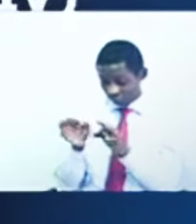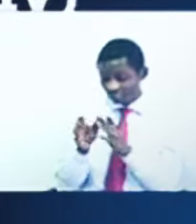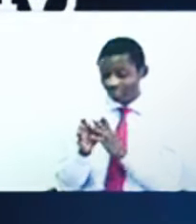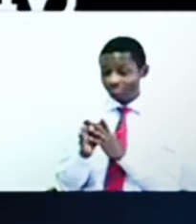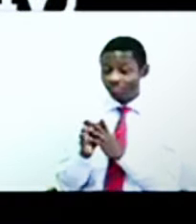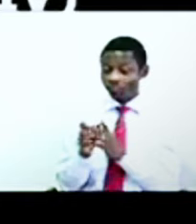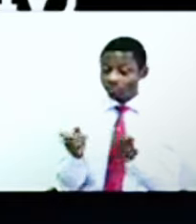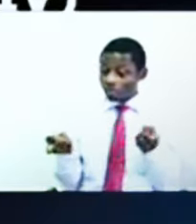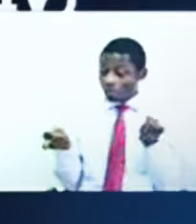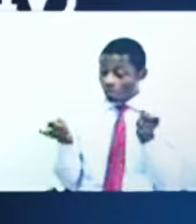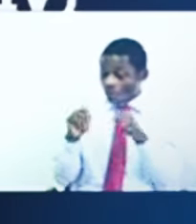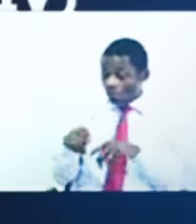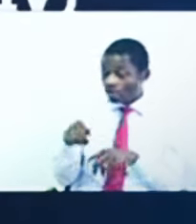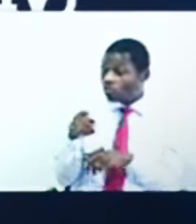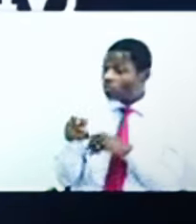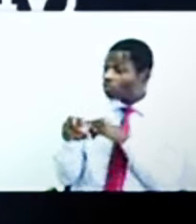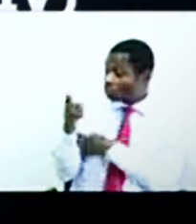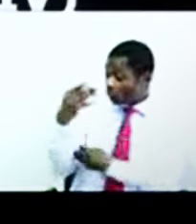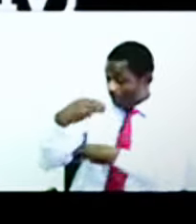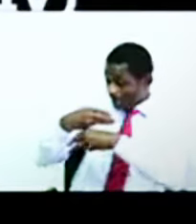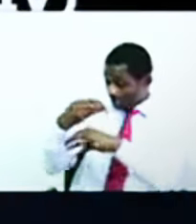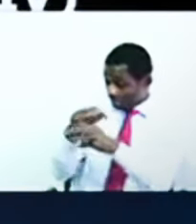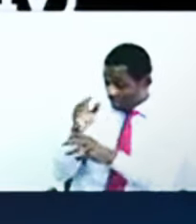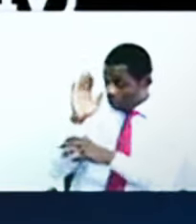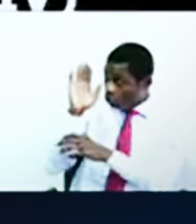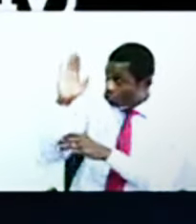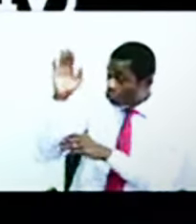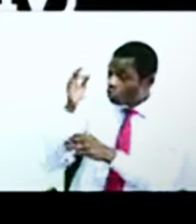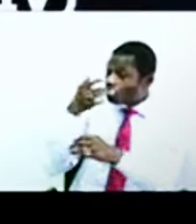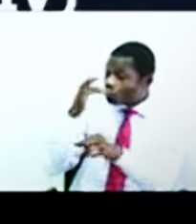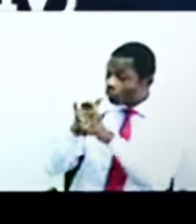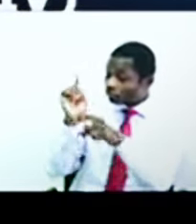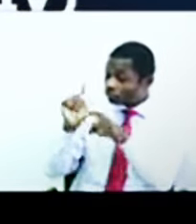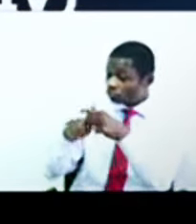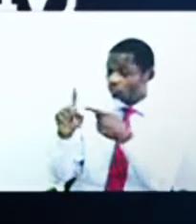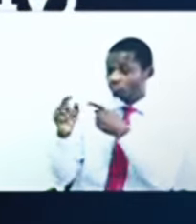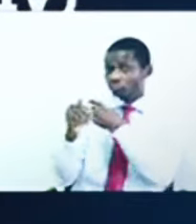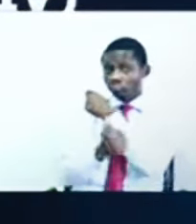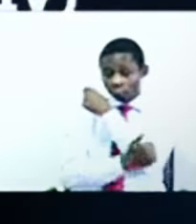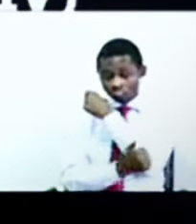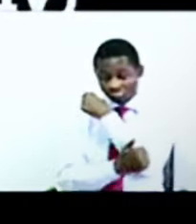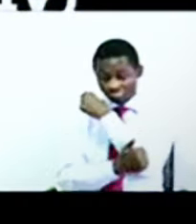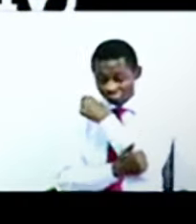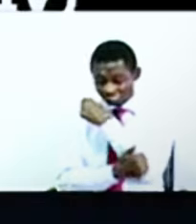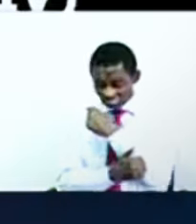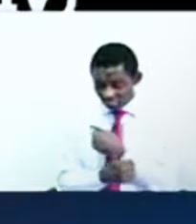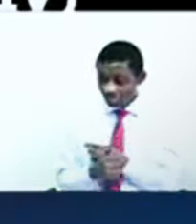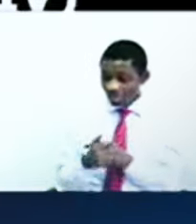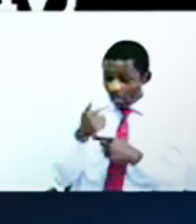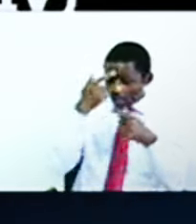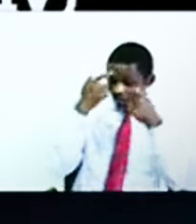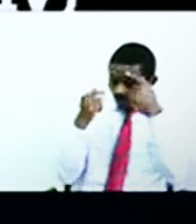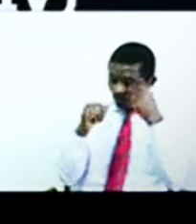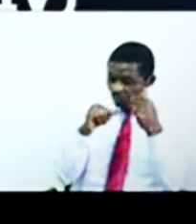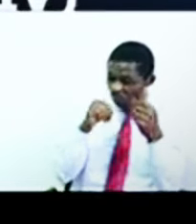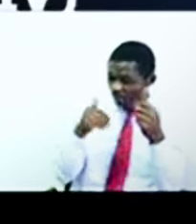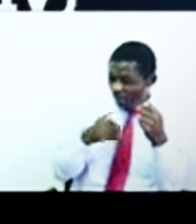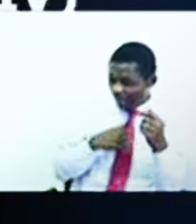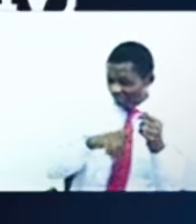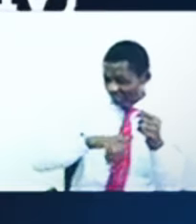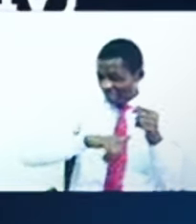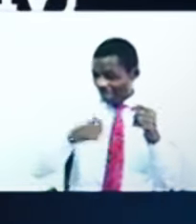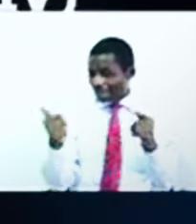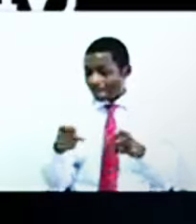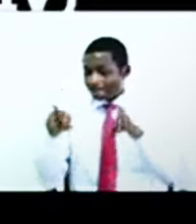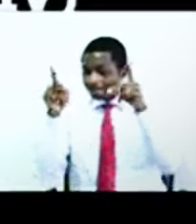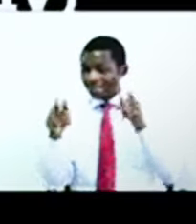mu. When God made his promise to Abraham. Na onyakopon share Abraham bono. Since there was no one greater to him. Na oni de oso